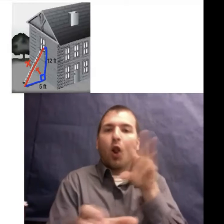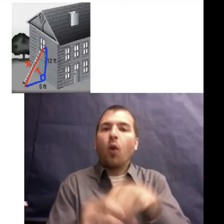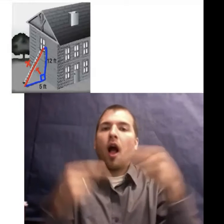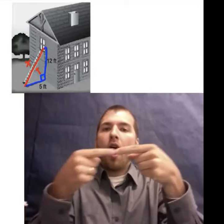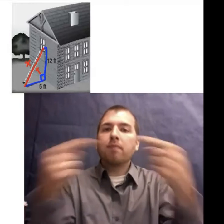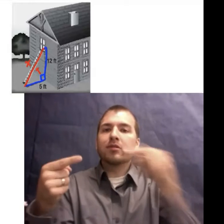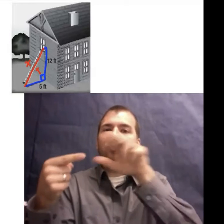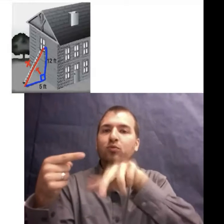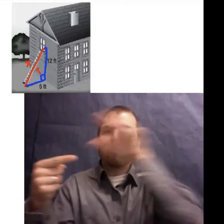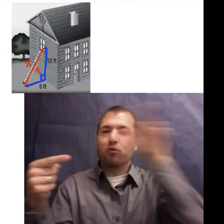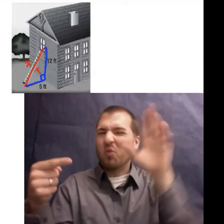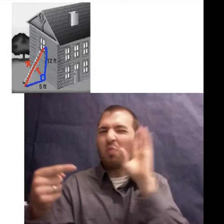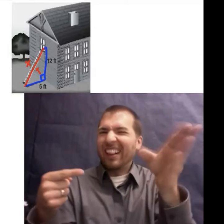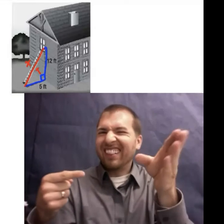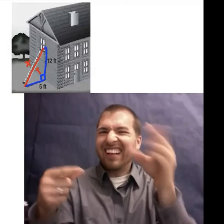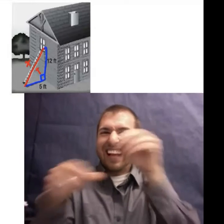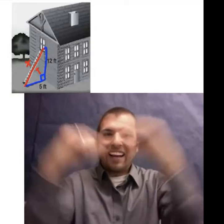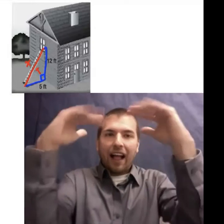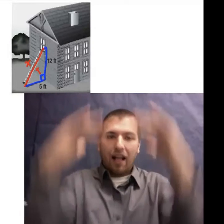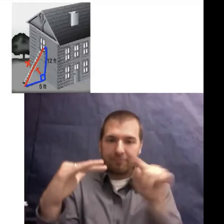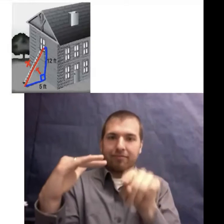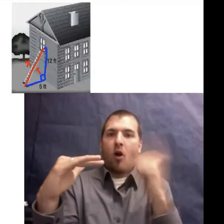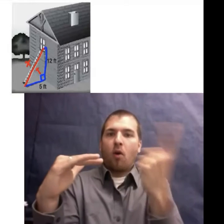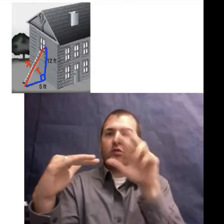problem. It always has to